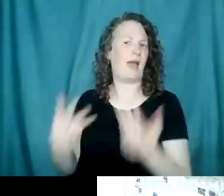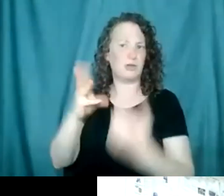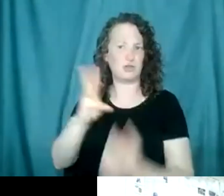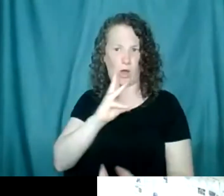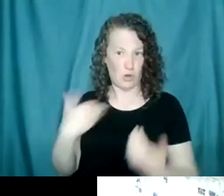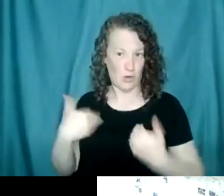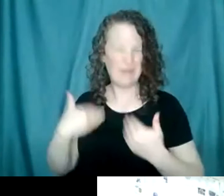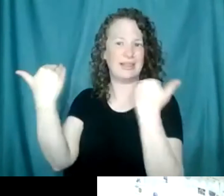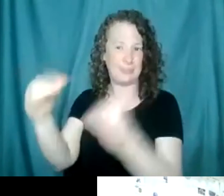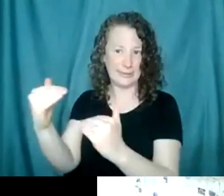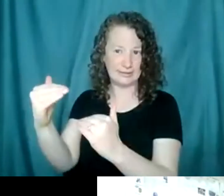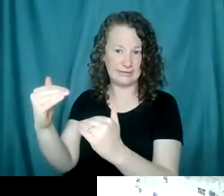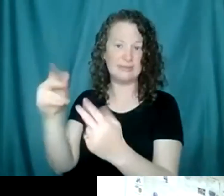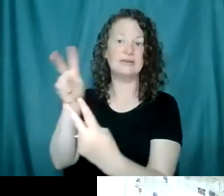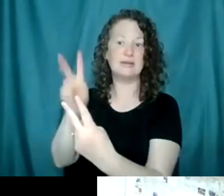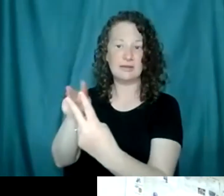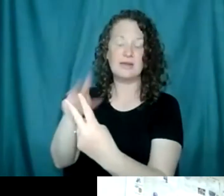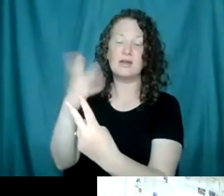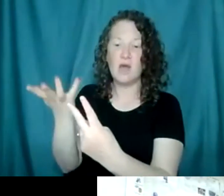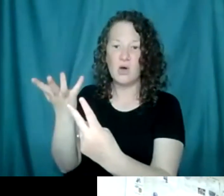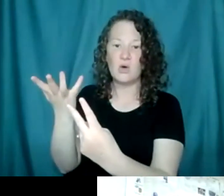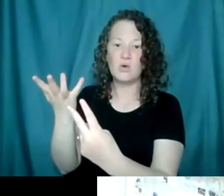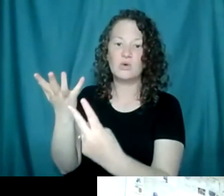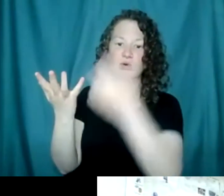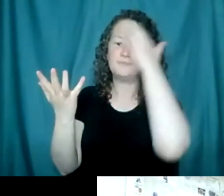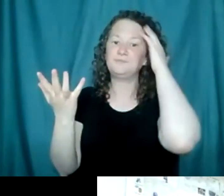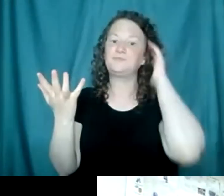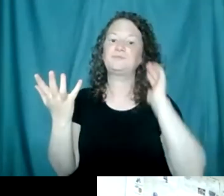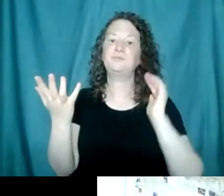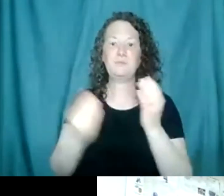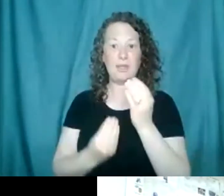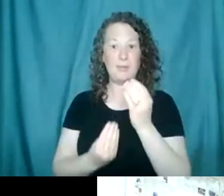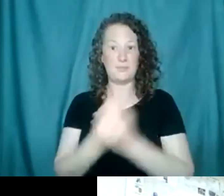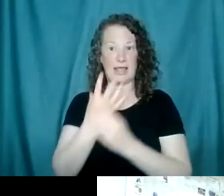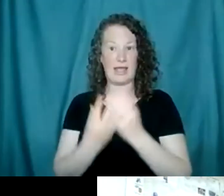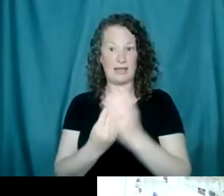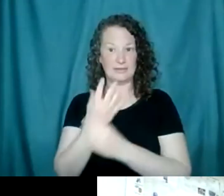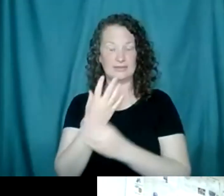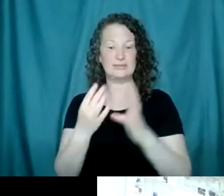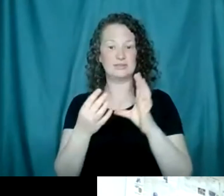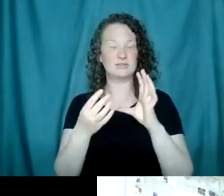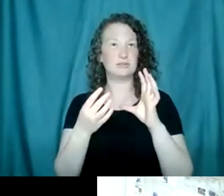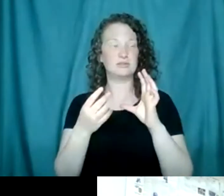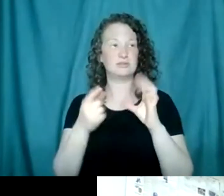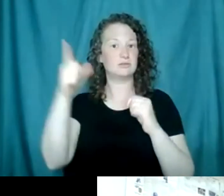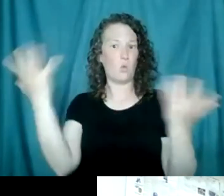have. So a lot of the plants that have been grown